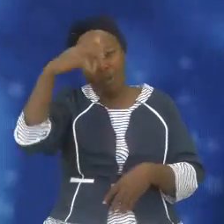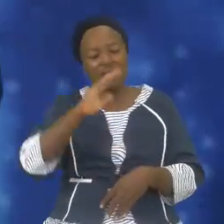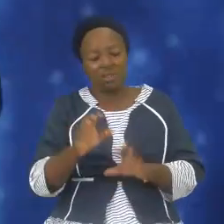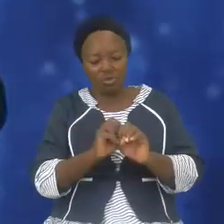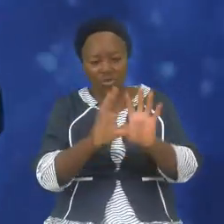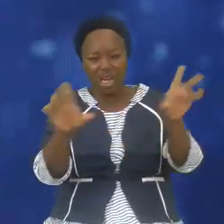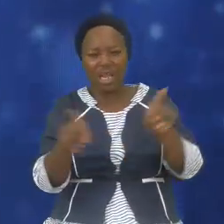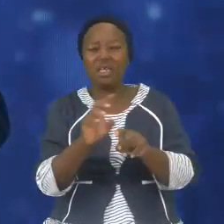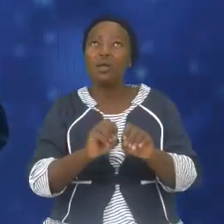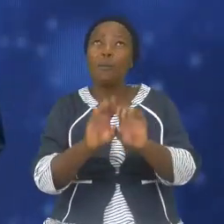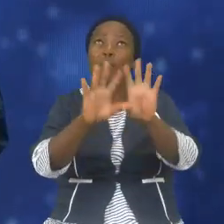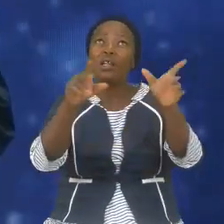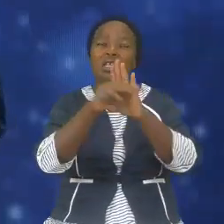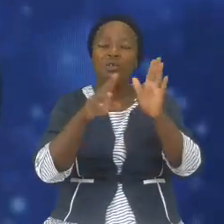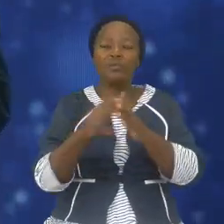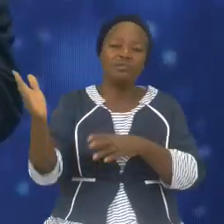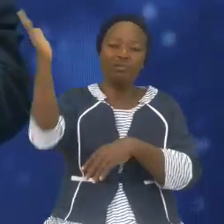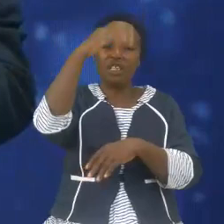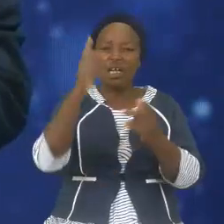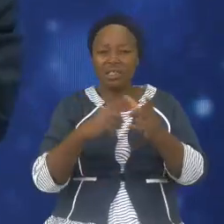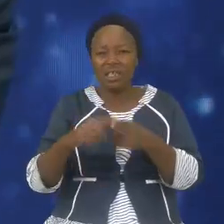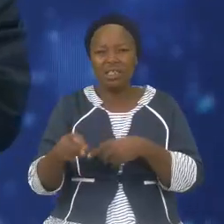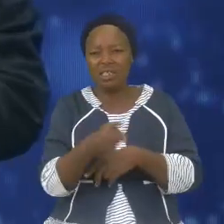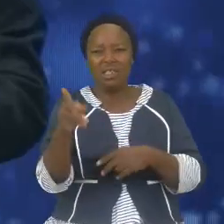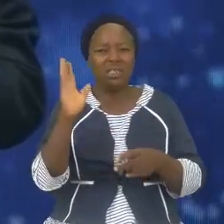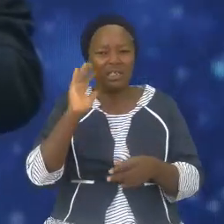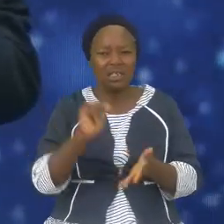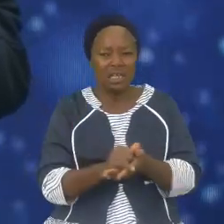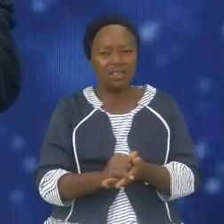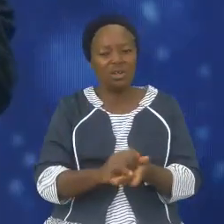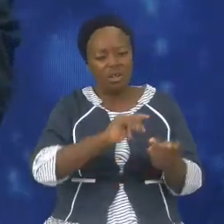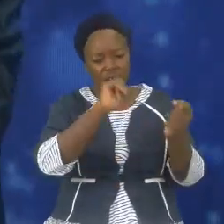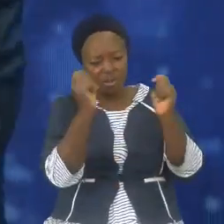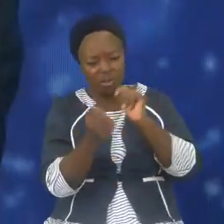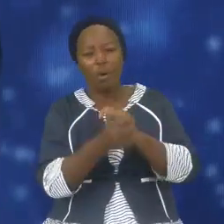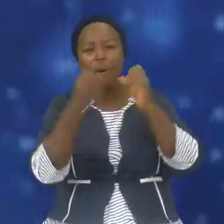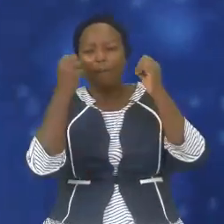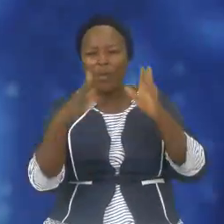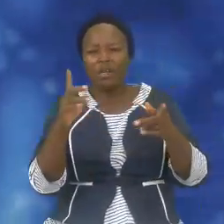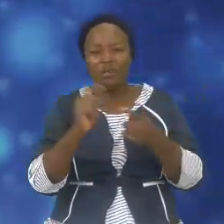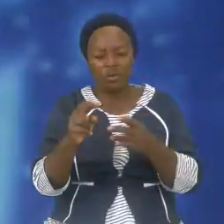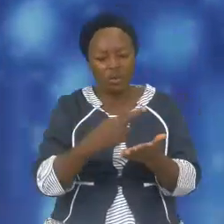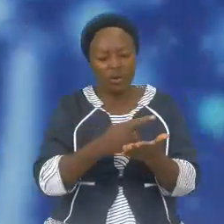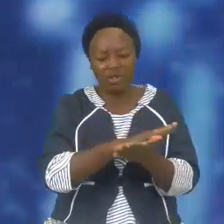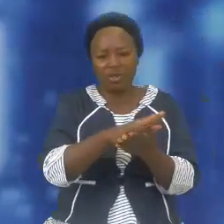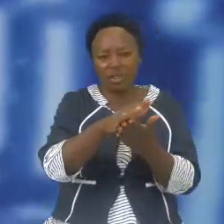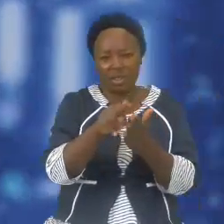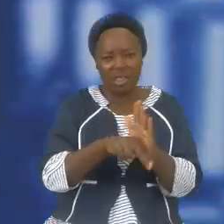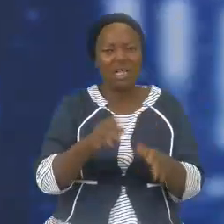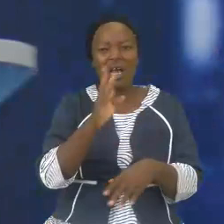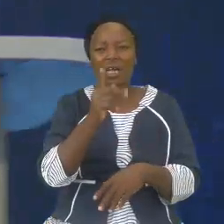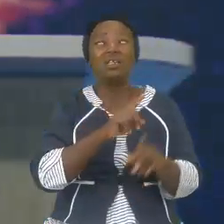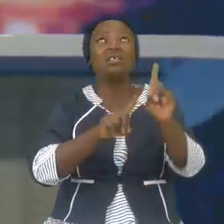the brightness of the firmament, and they that turn many to righteousness as the